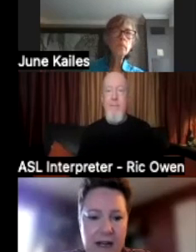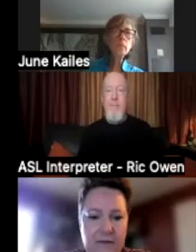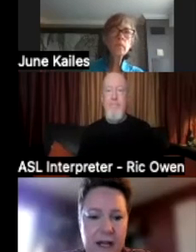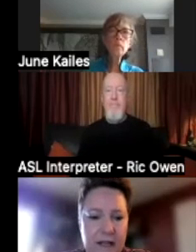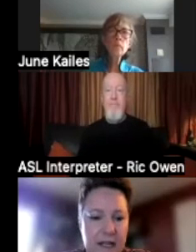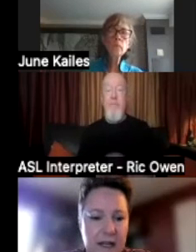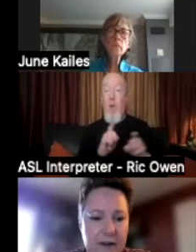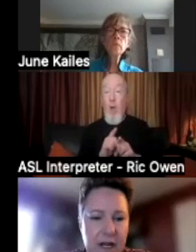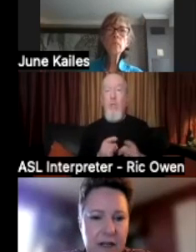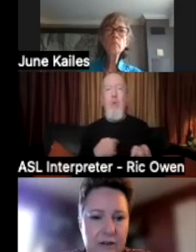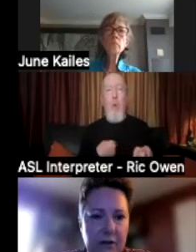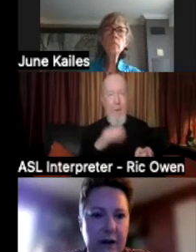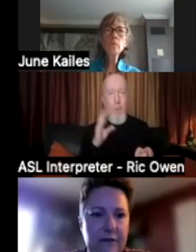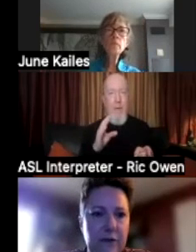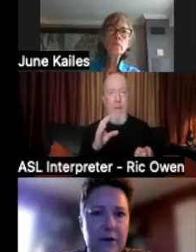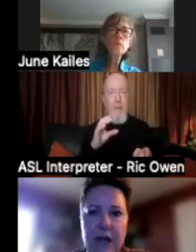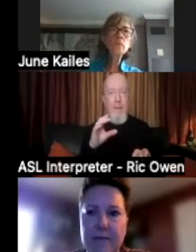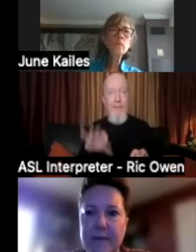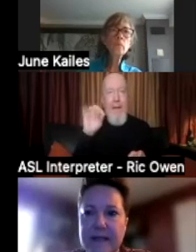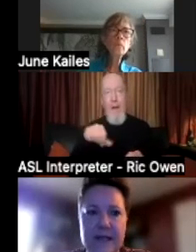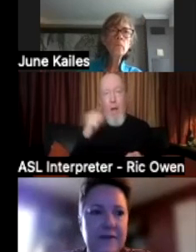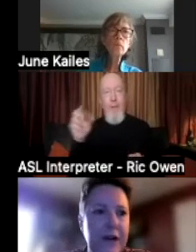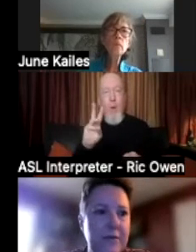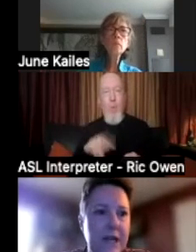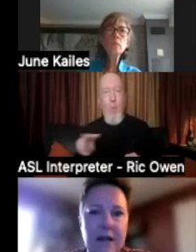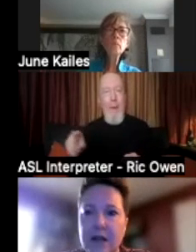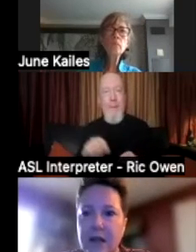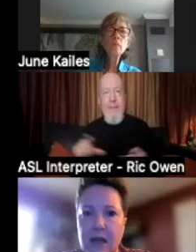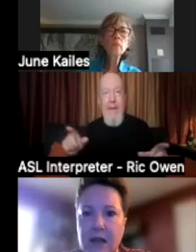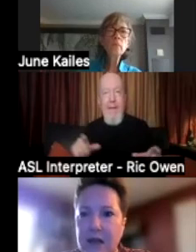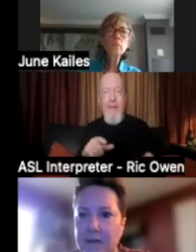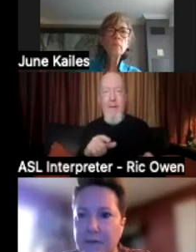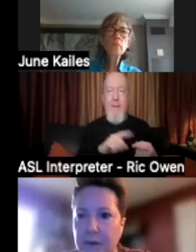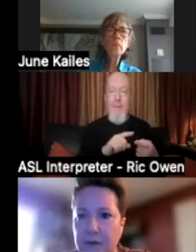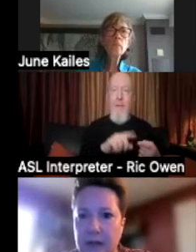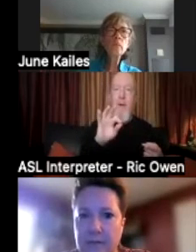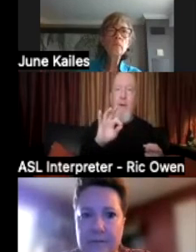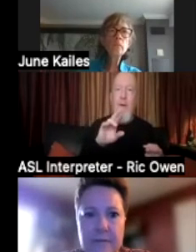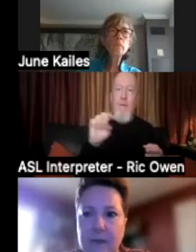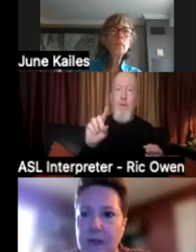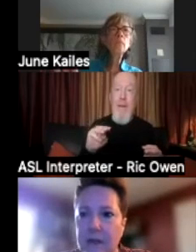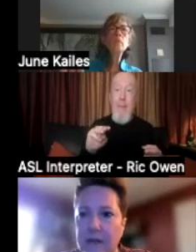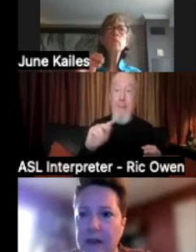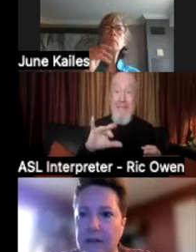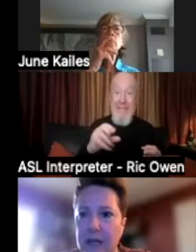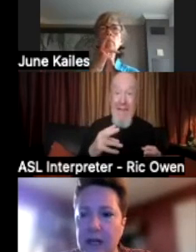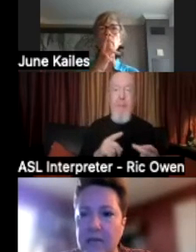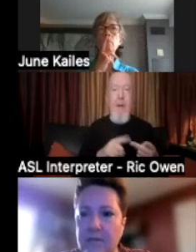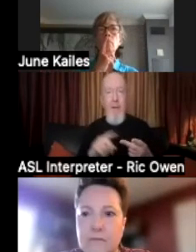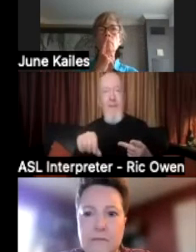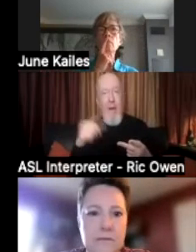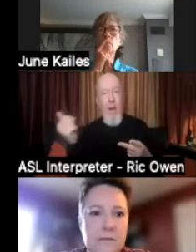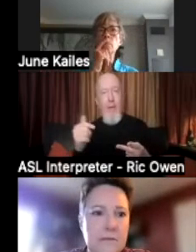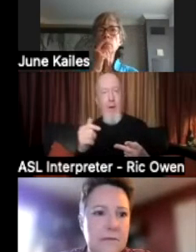Okay, and I'll find the other URL for, besides the Freedom Tech, for